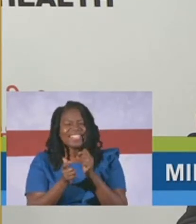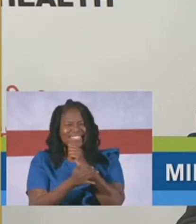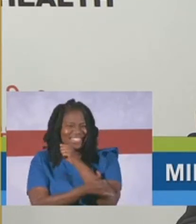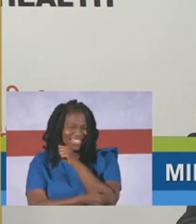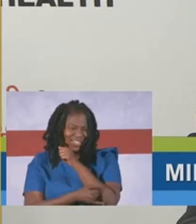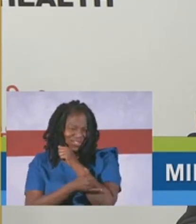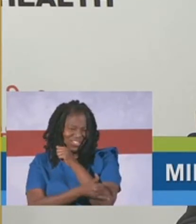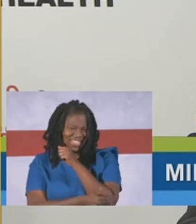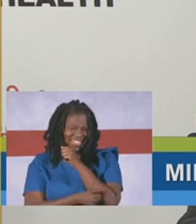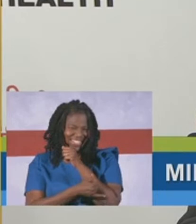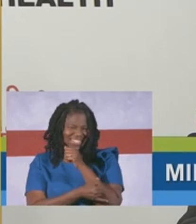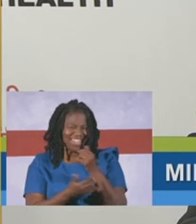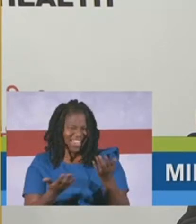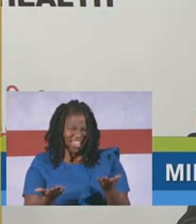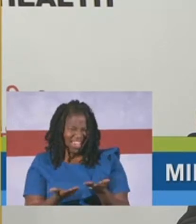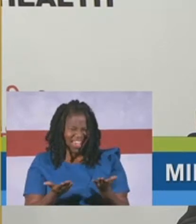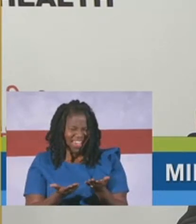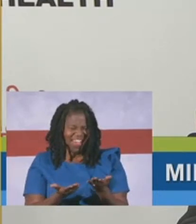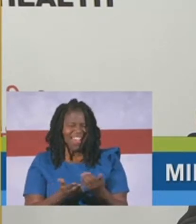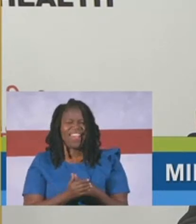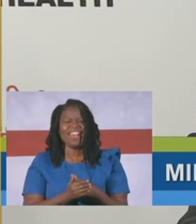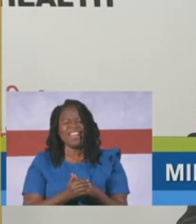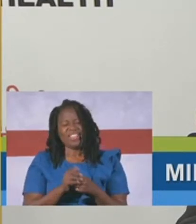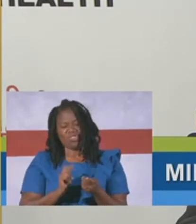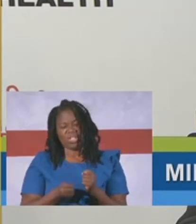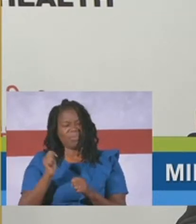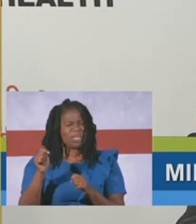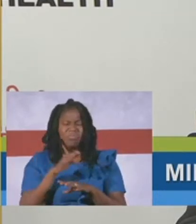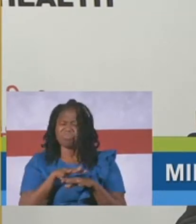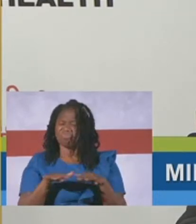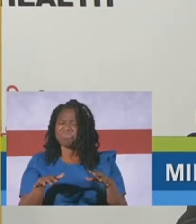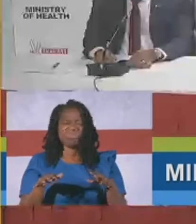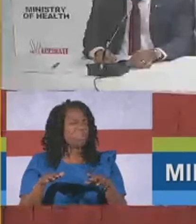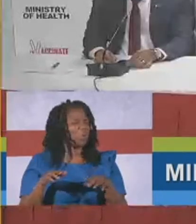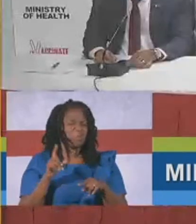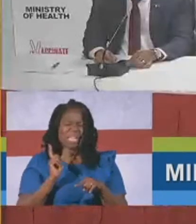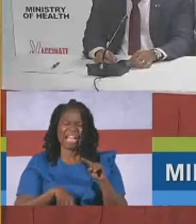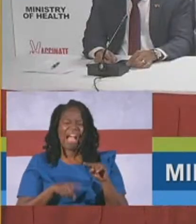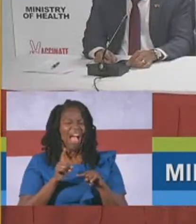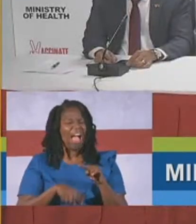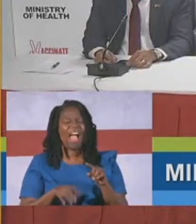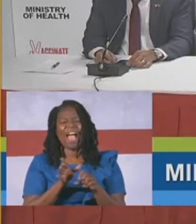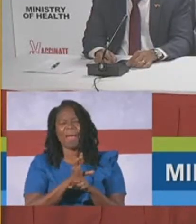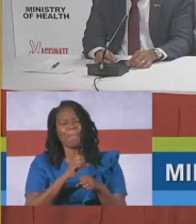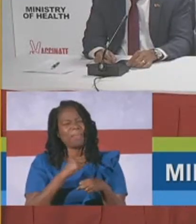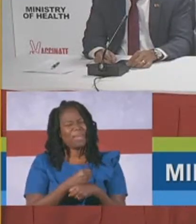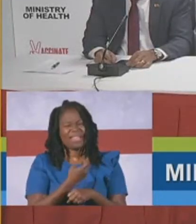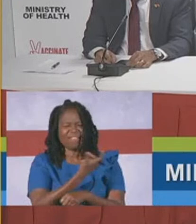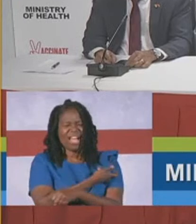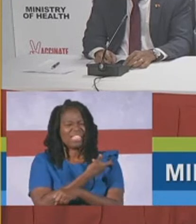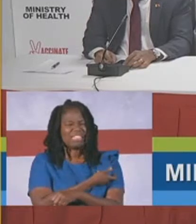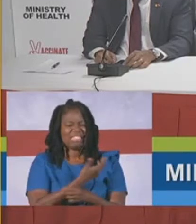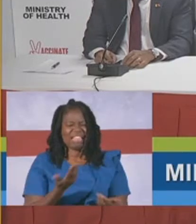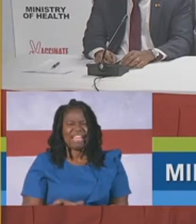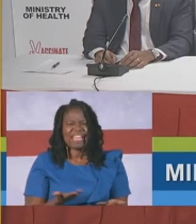typically don't have that capacity. Okay? Thank you very much. Thank you very much. Let's go to